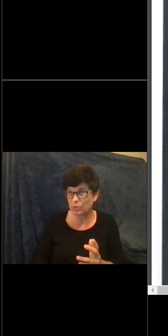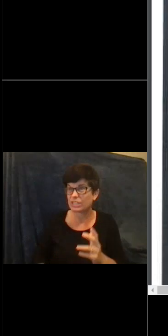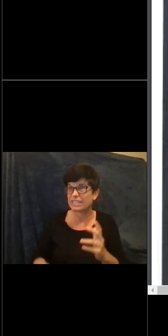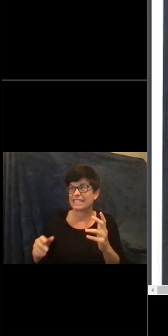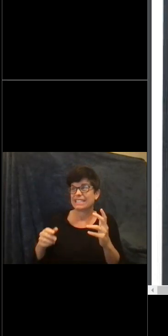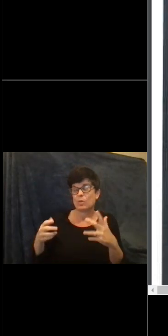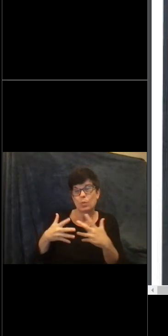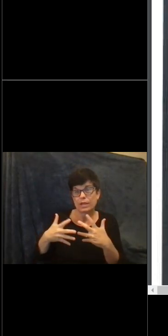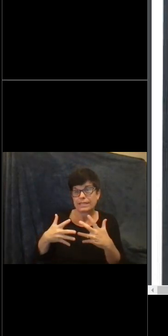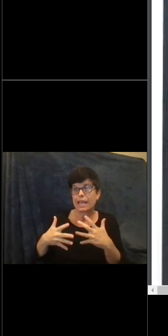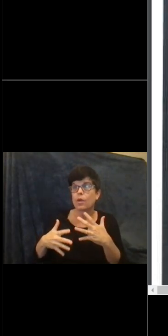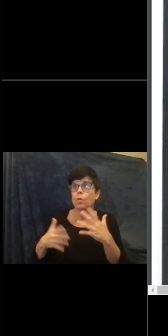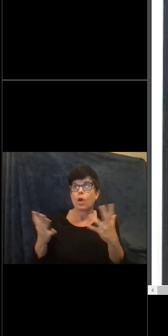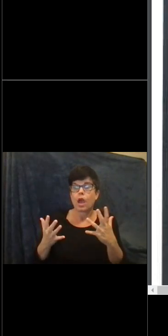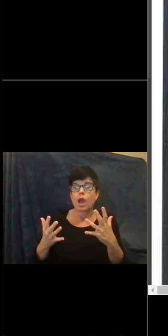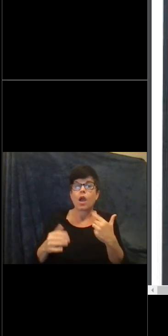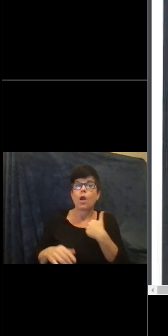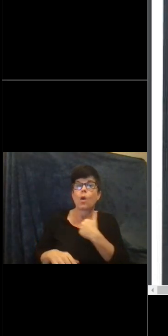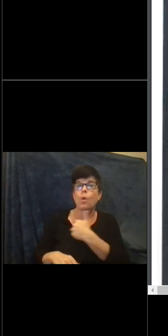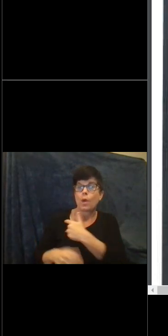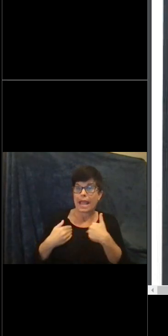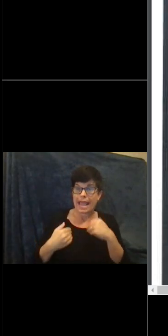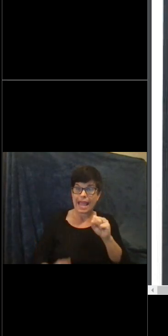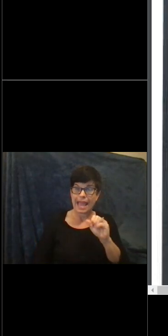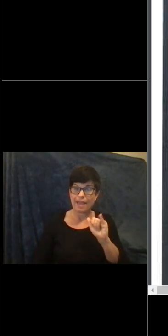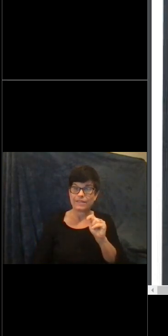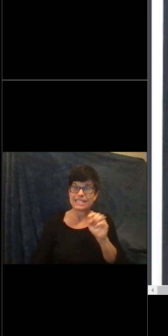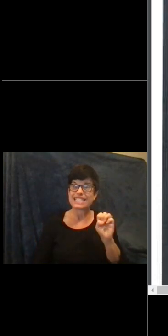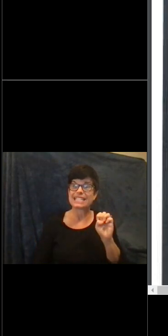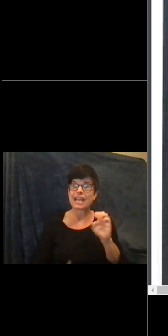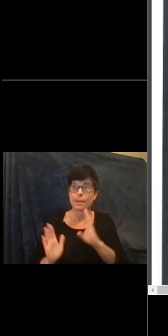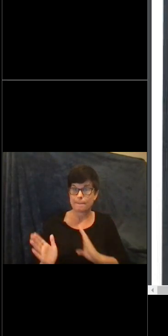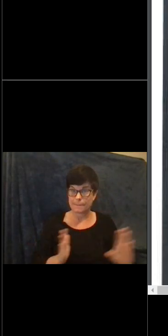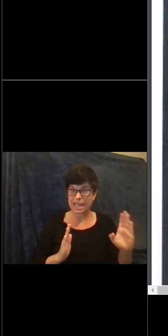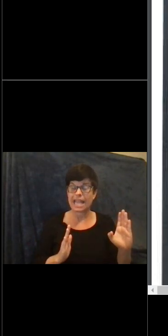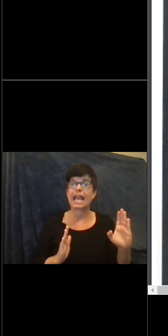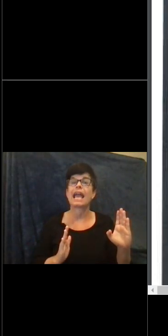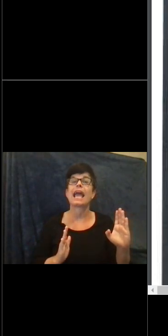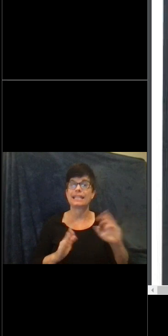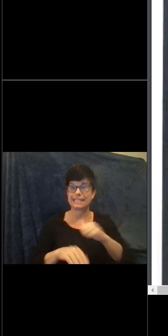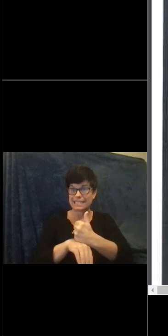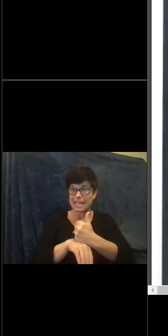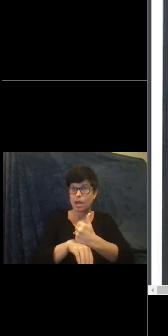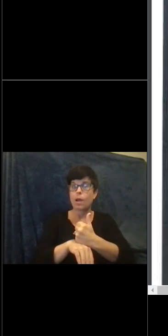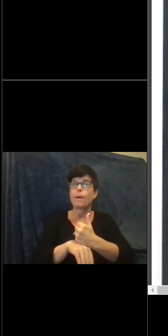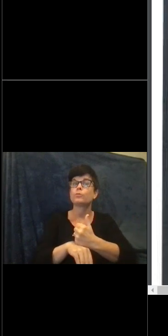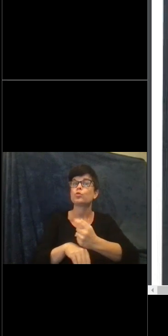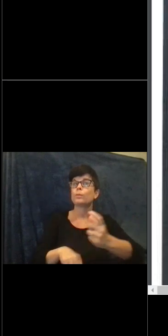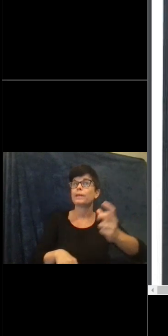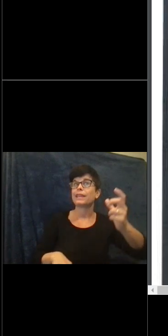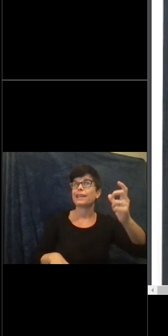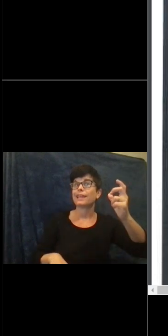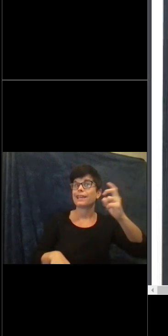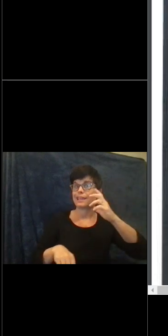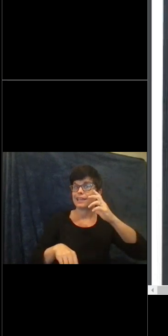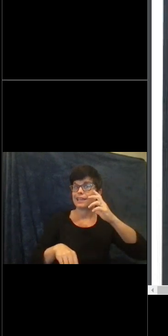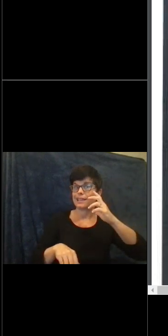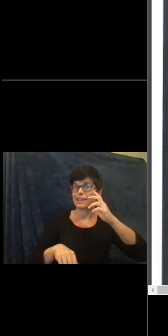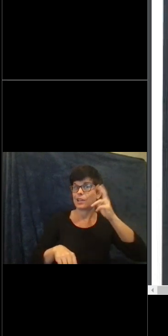is that we have a site plan that is scheduled to be heard next week. And if,